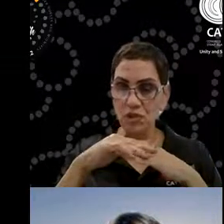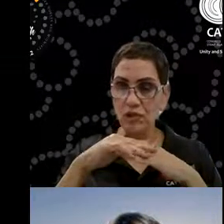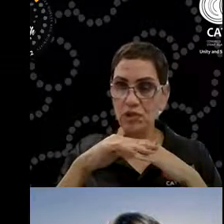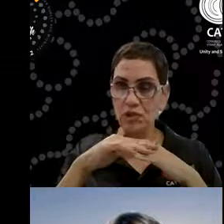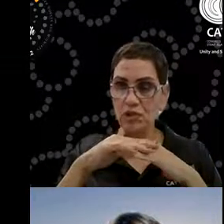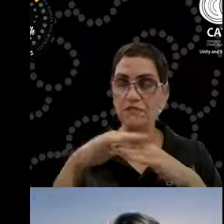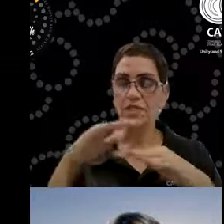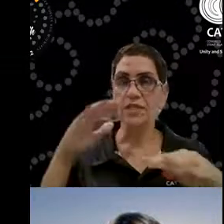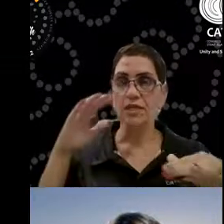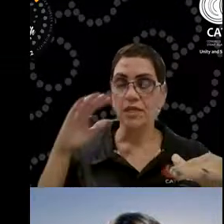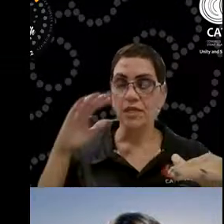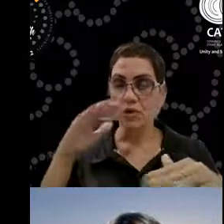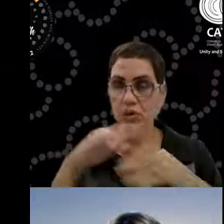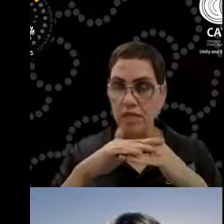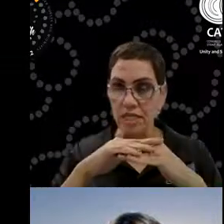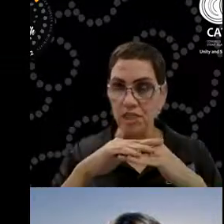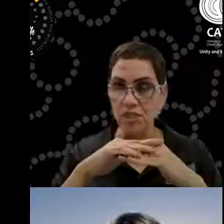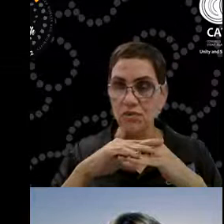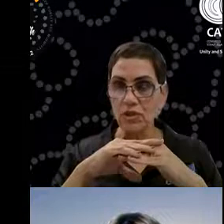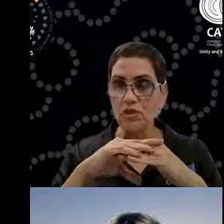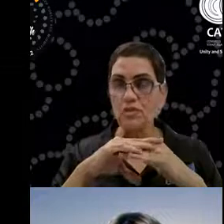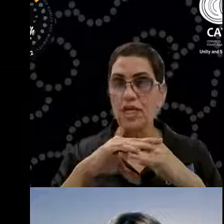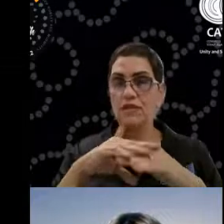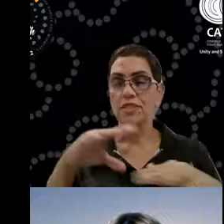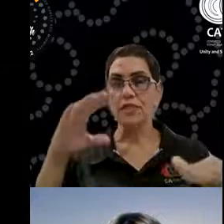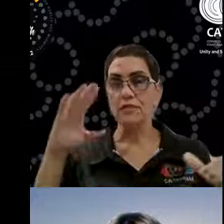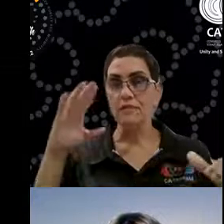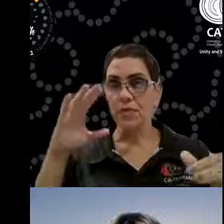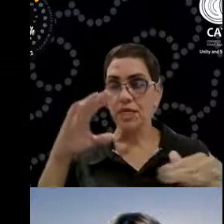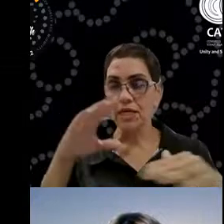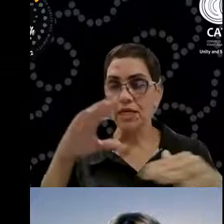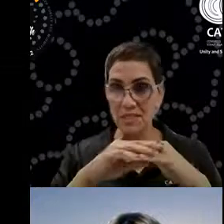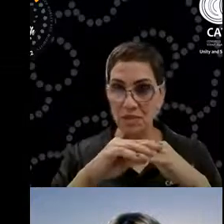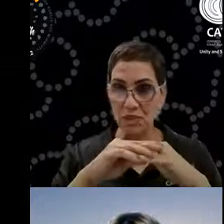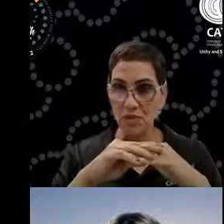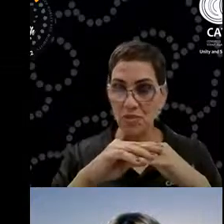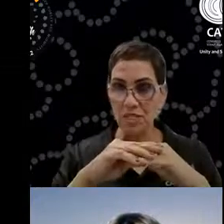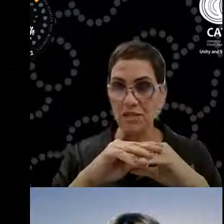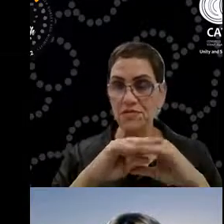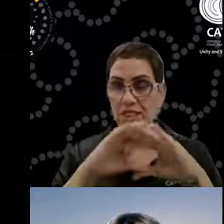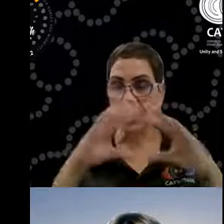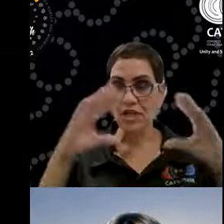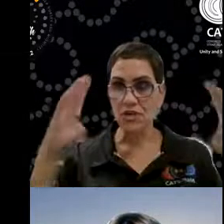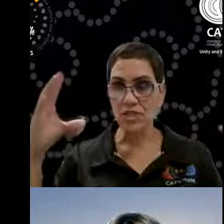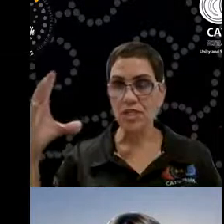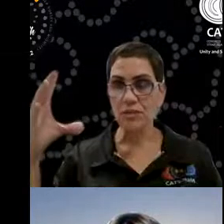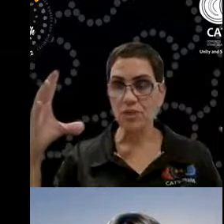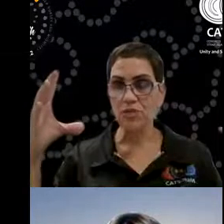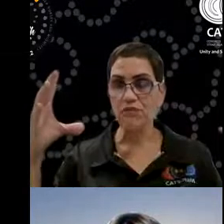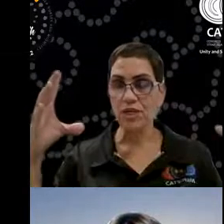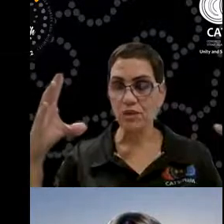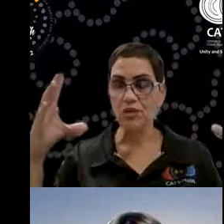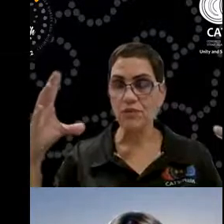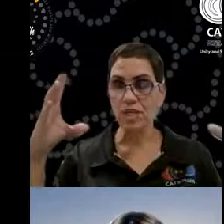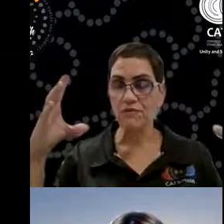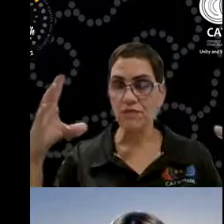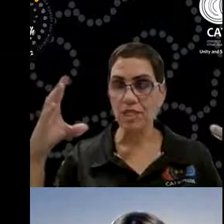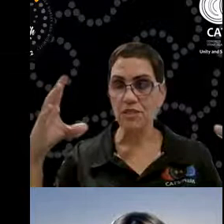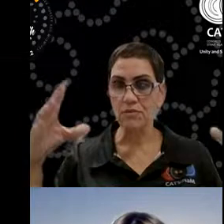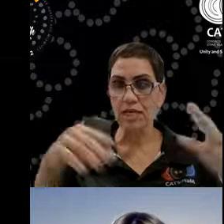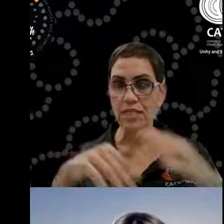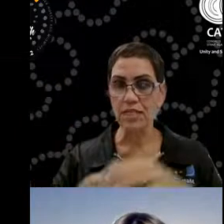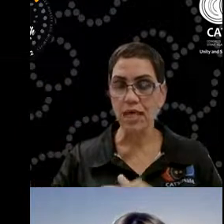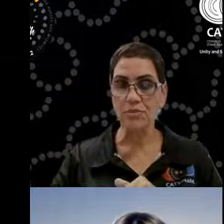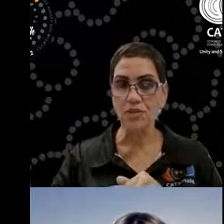approach of individual cultural safety, organisational cultural safety, health system cultural safety, and nursing and midwifery